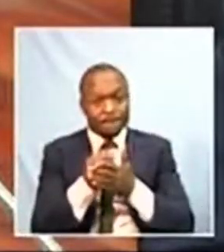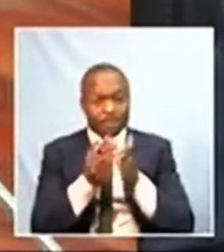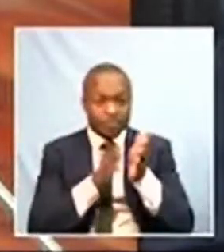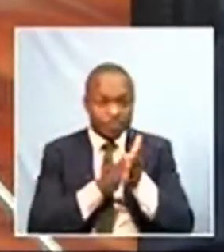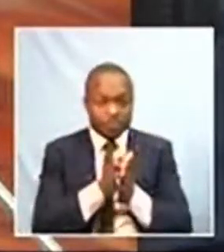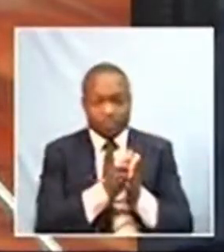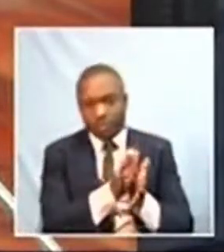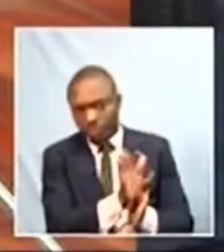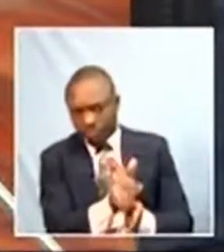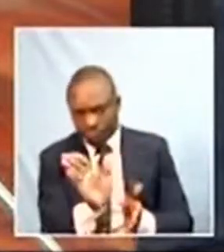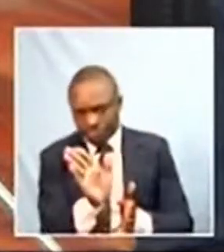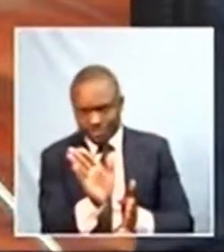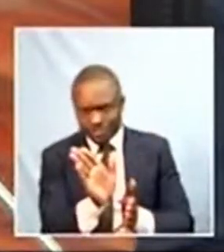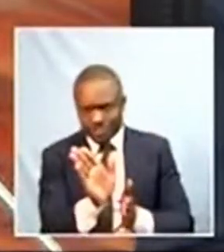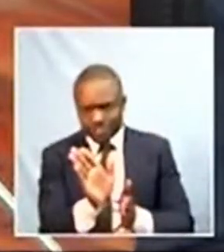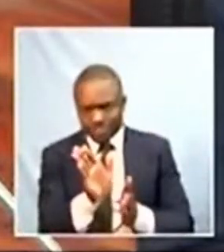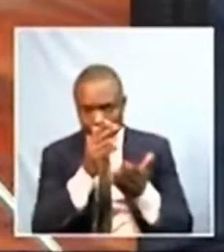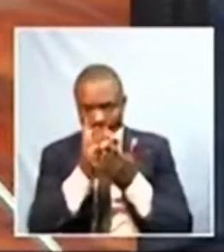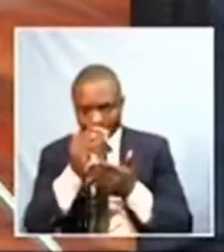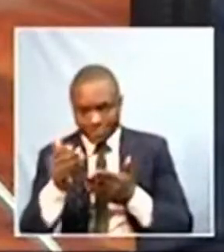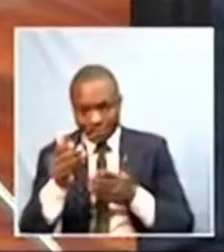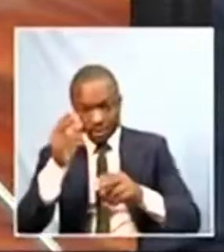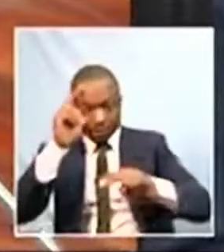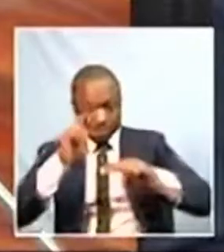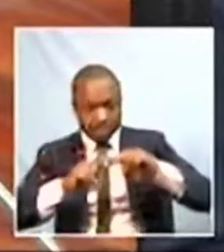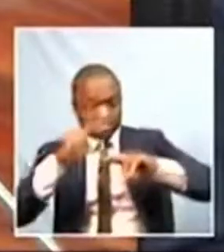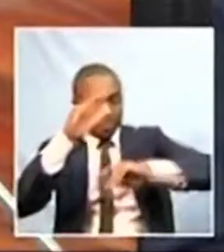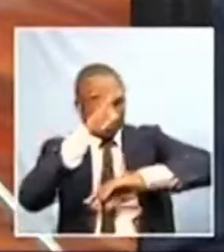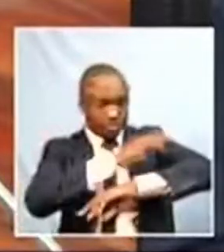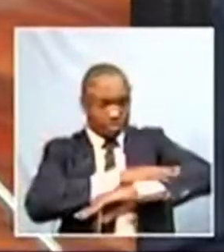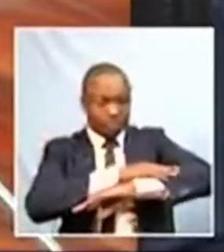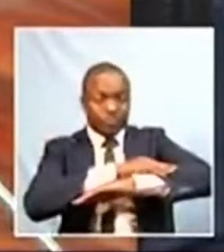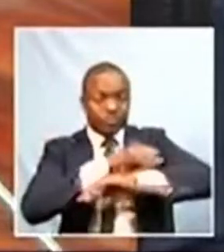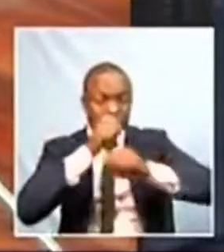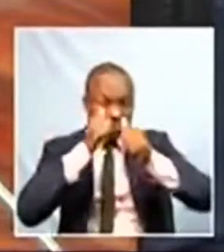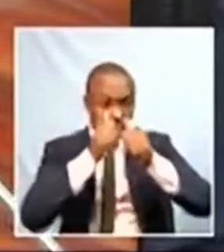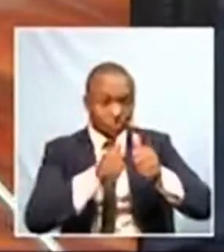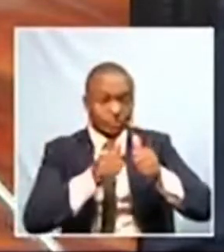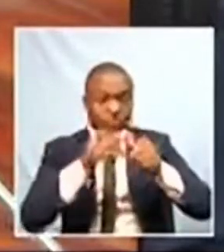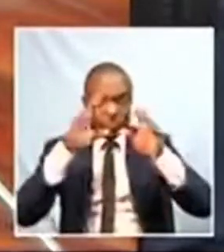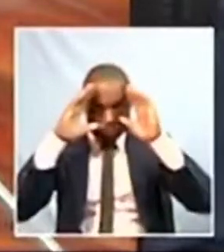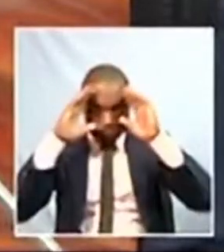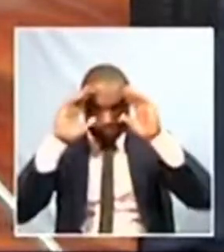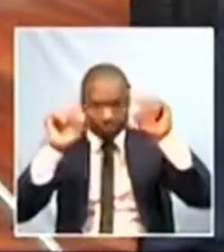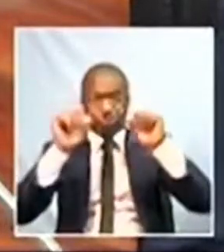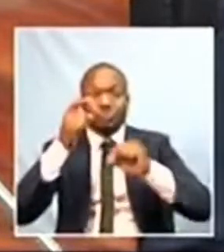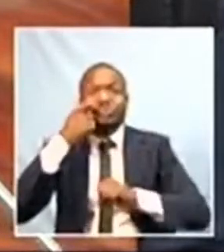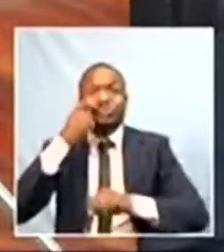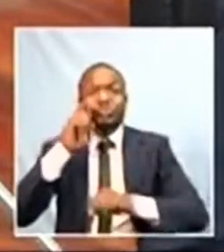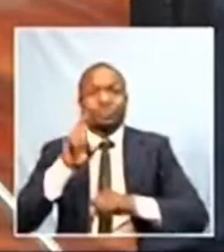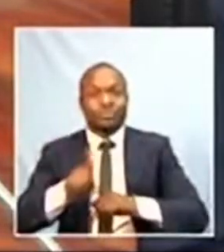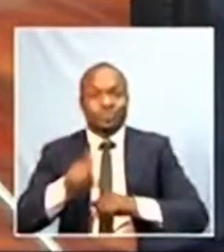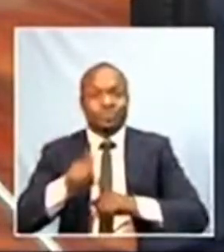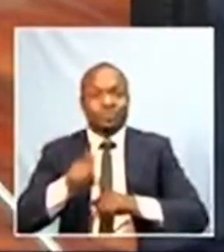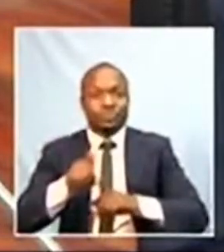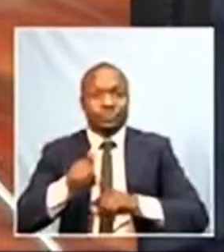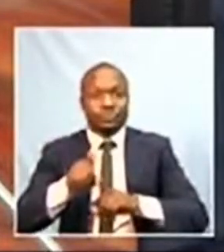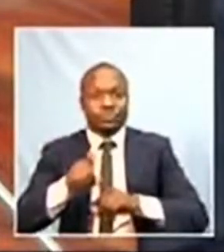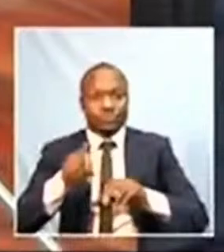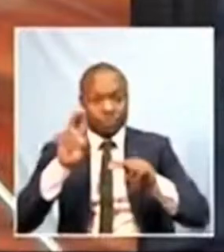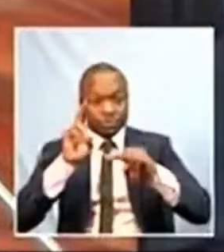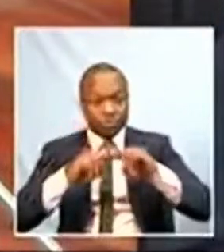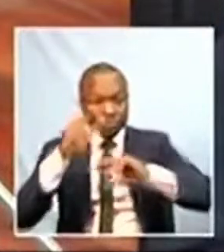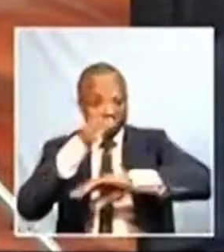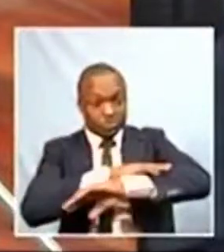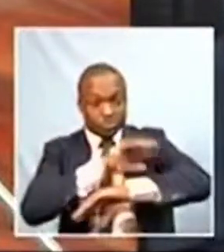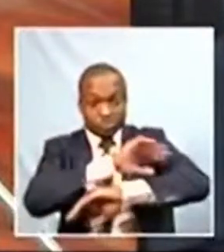varied towards the procurement of desks in order to adhere to the presidential directives on provision of desks to